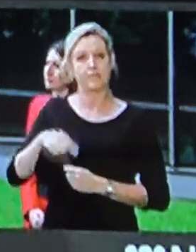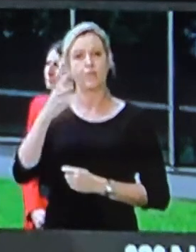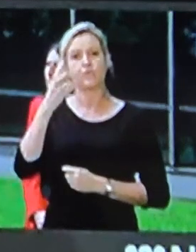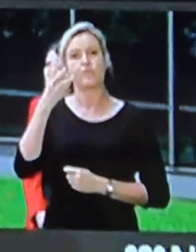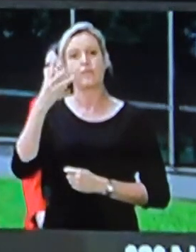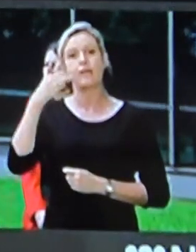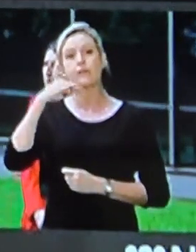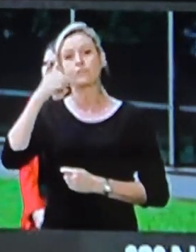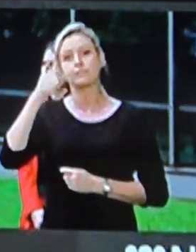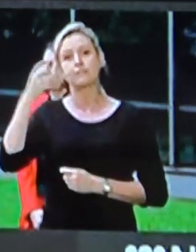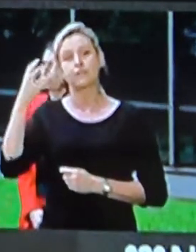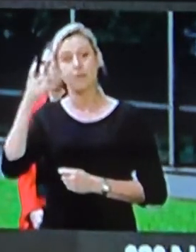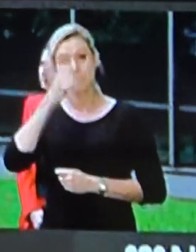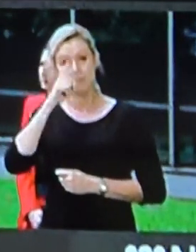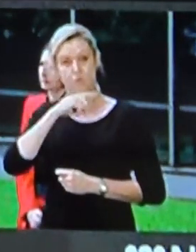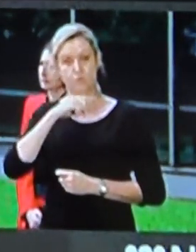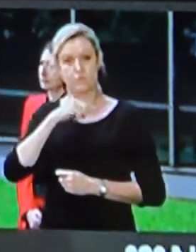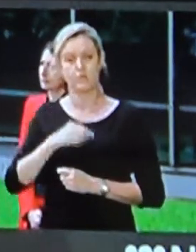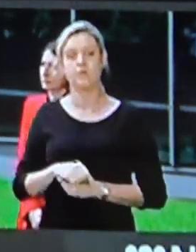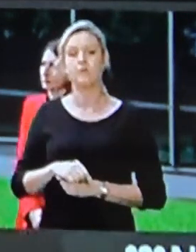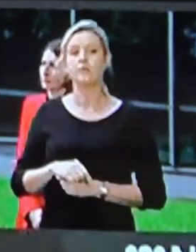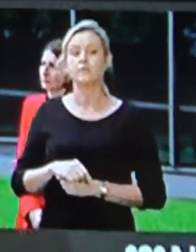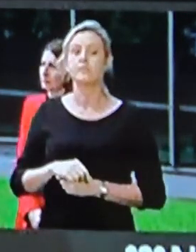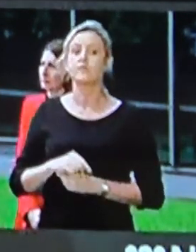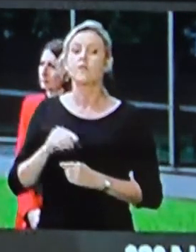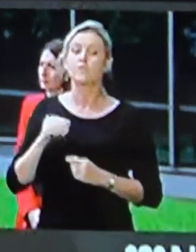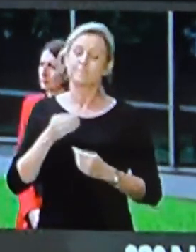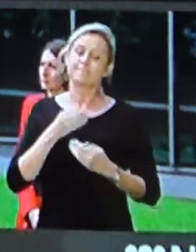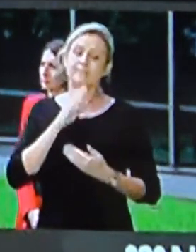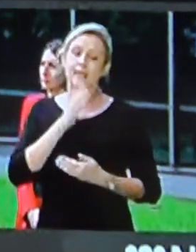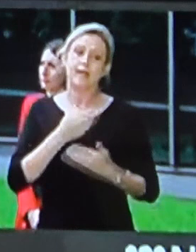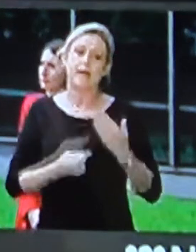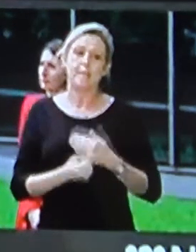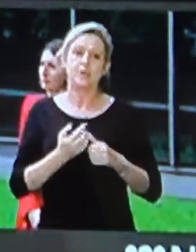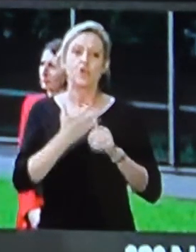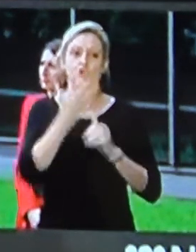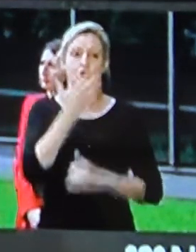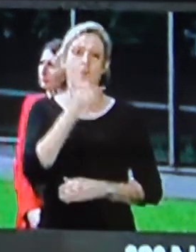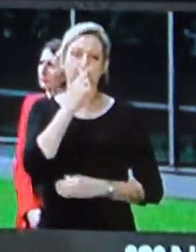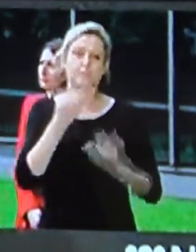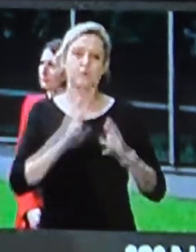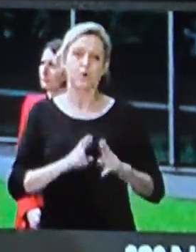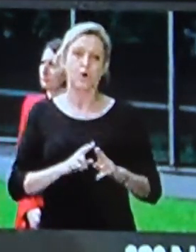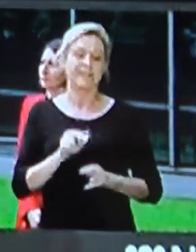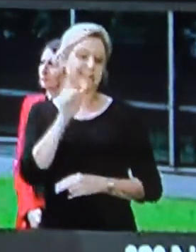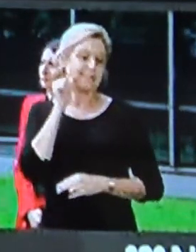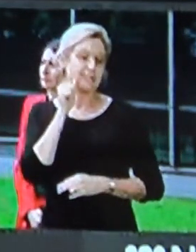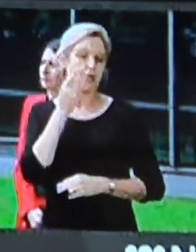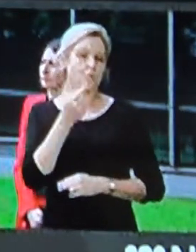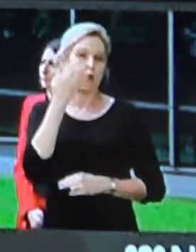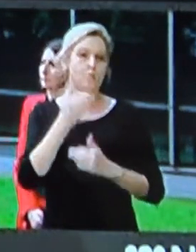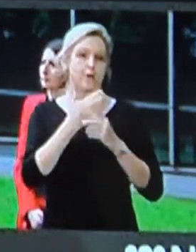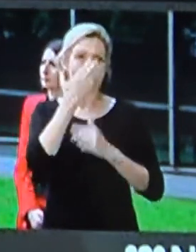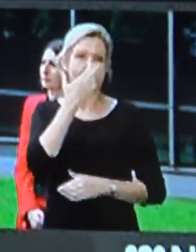103,361 people and have been excluded. And sadly, there have been 9 deaths. There's a new death reported yesterday, sadly, in a 95-year-old